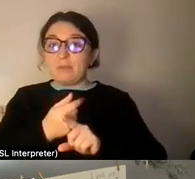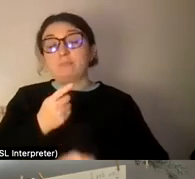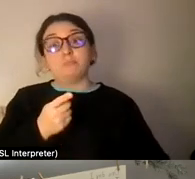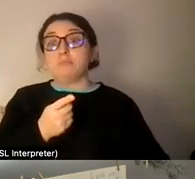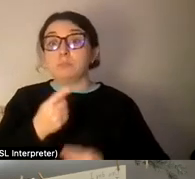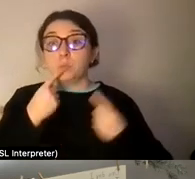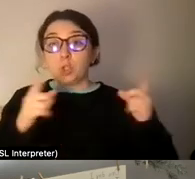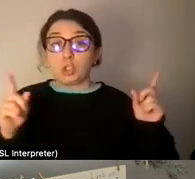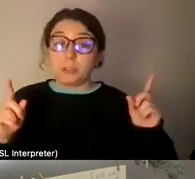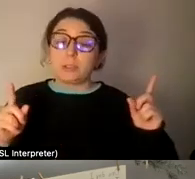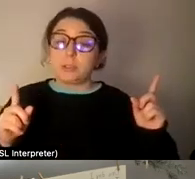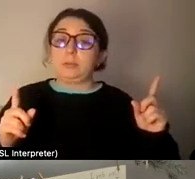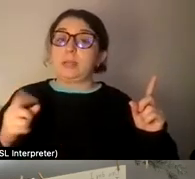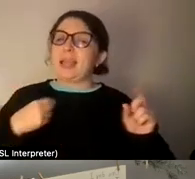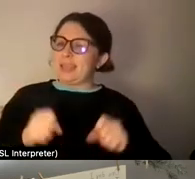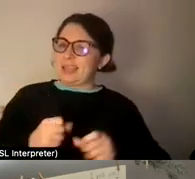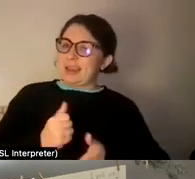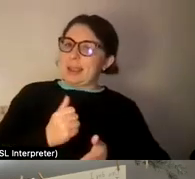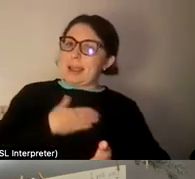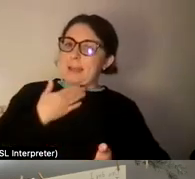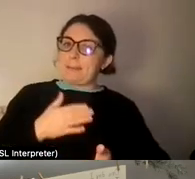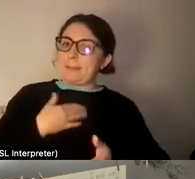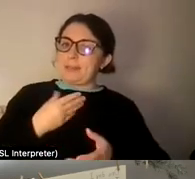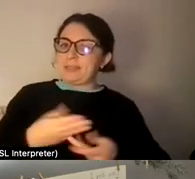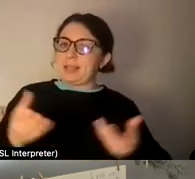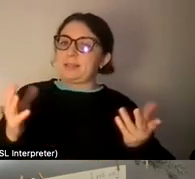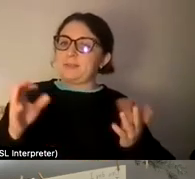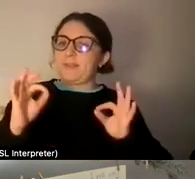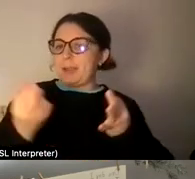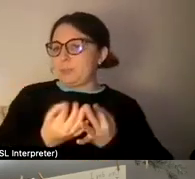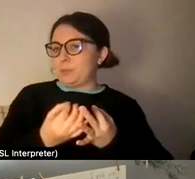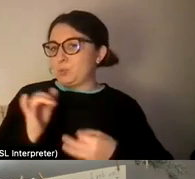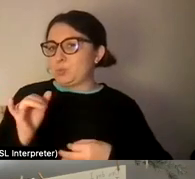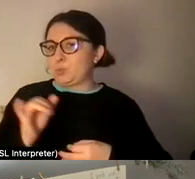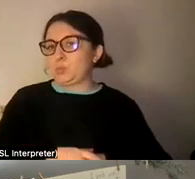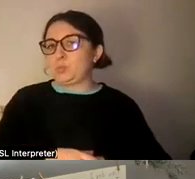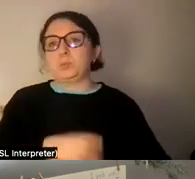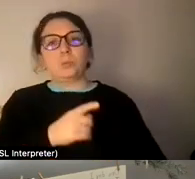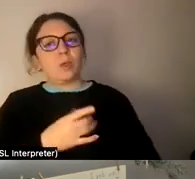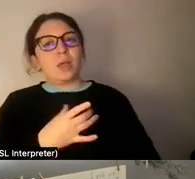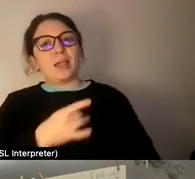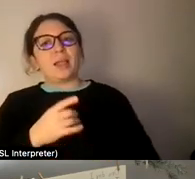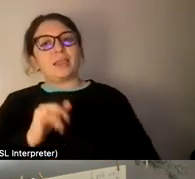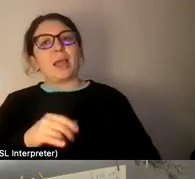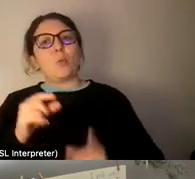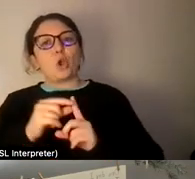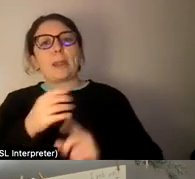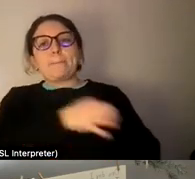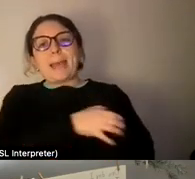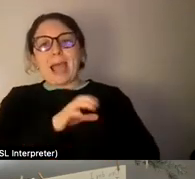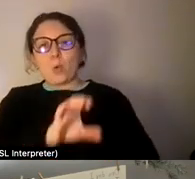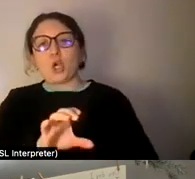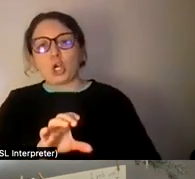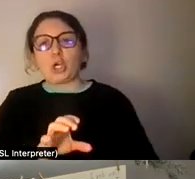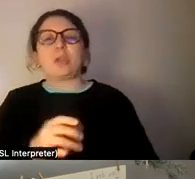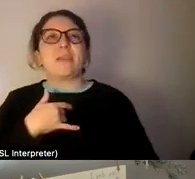to make some and send these home to families. And I love that you use the word empowered because Yeah. that's how they feel. Like they just will be like, oh my